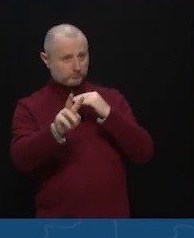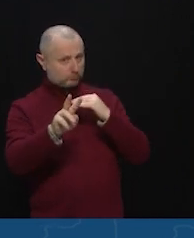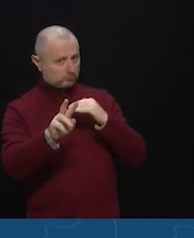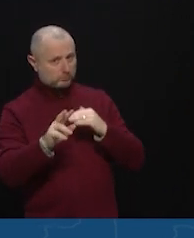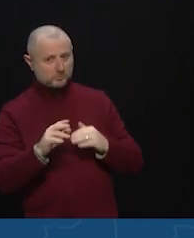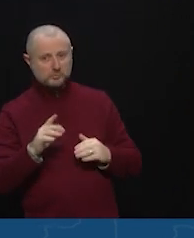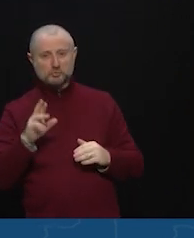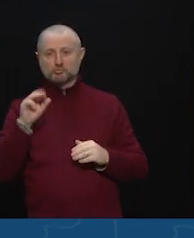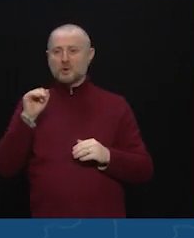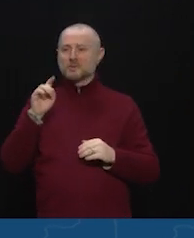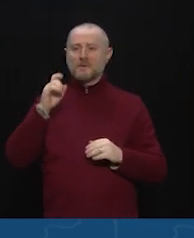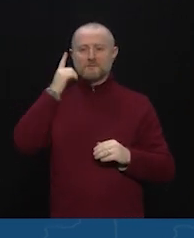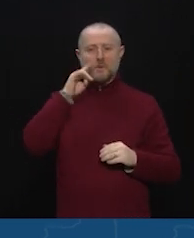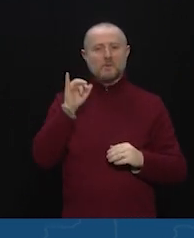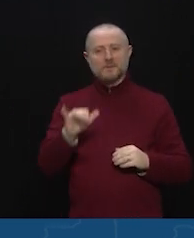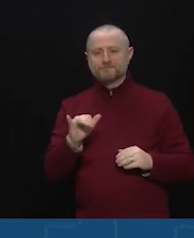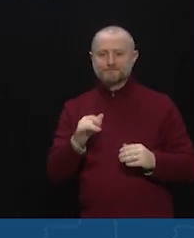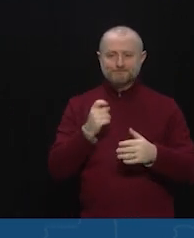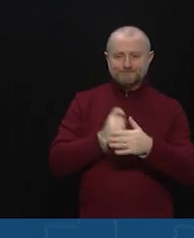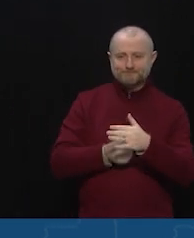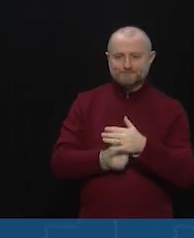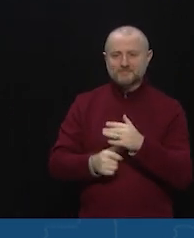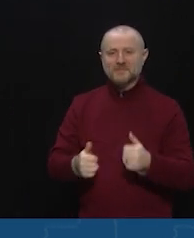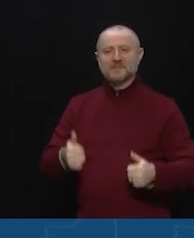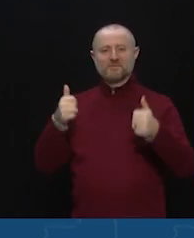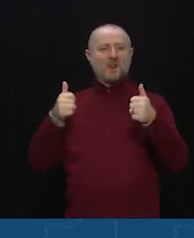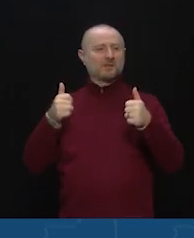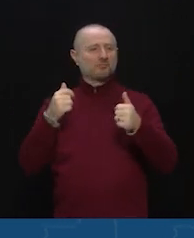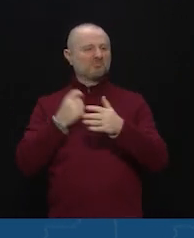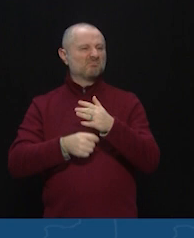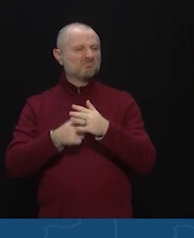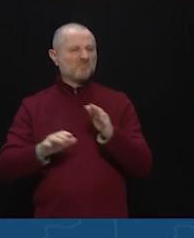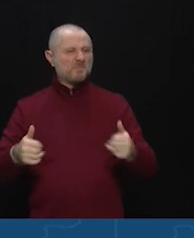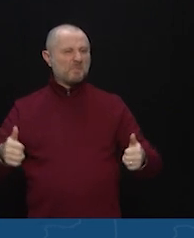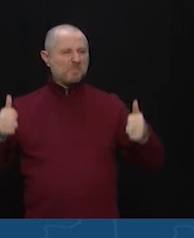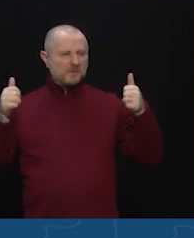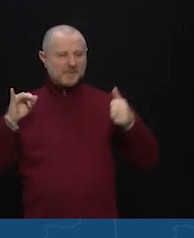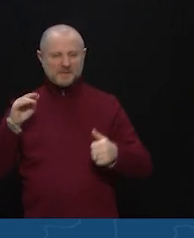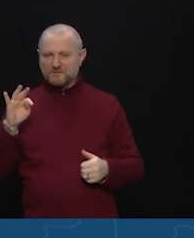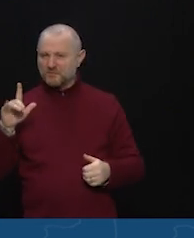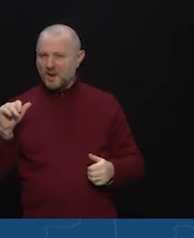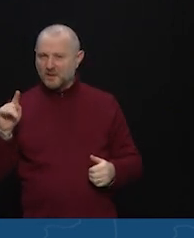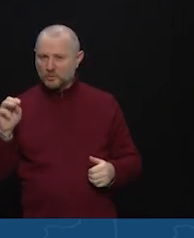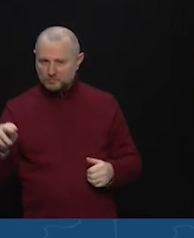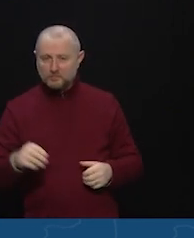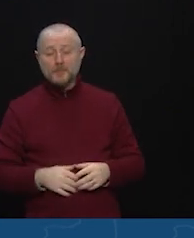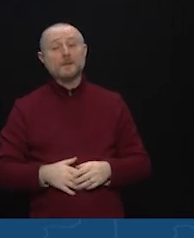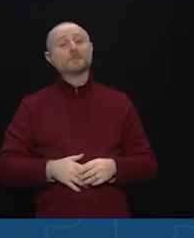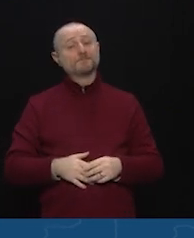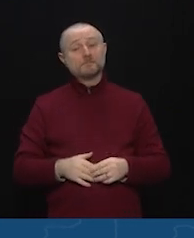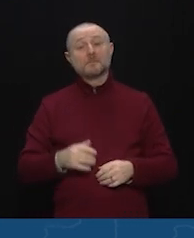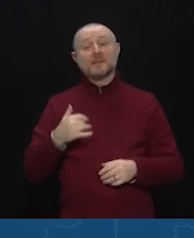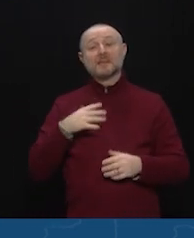for 23. That's driven by what's driving the increases: school